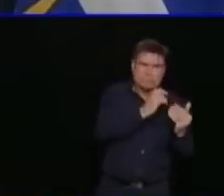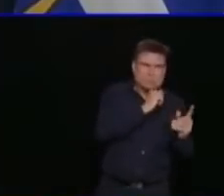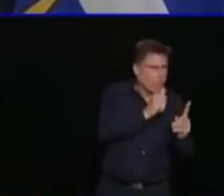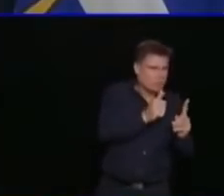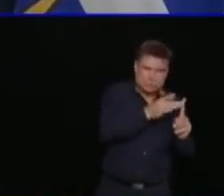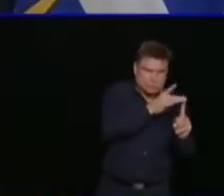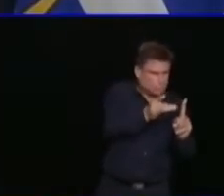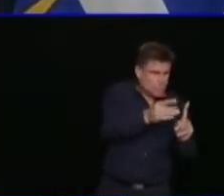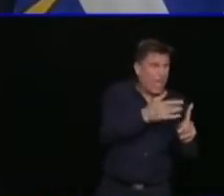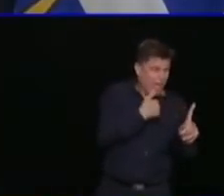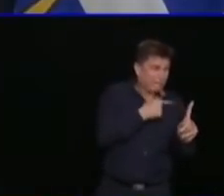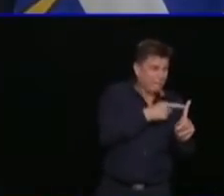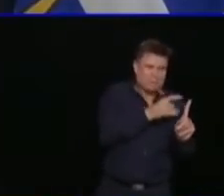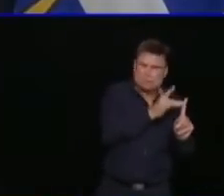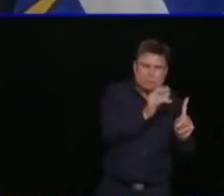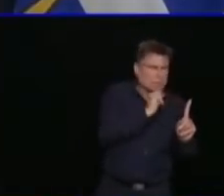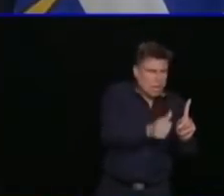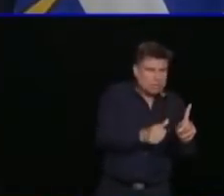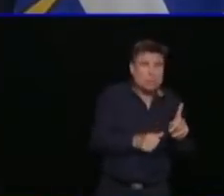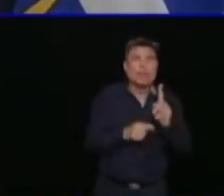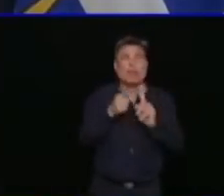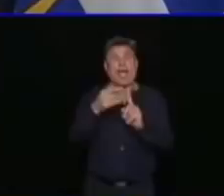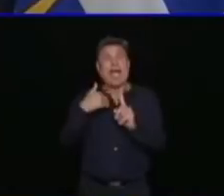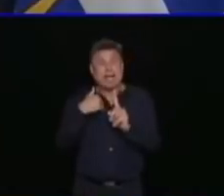outbreaks, are a series of